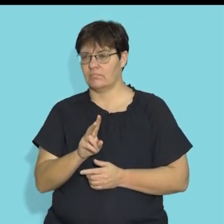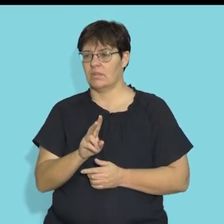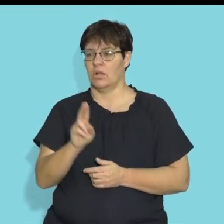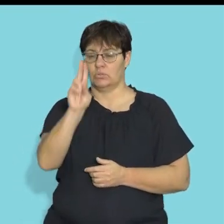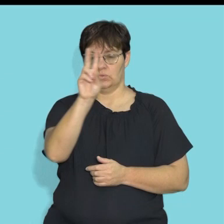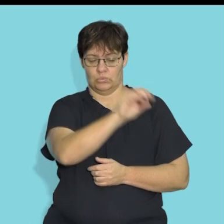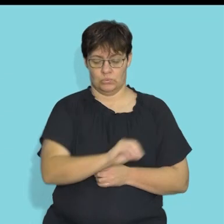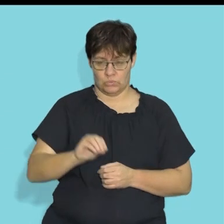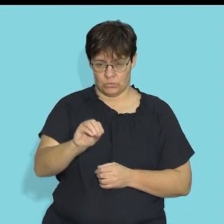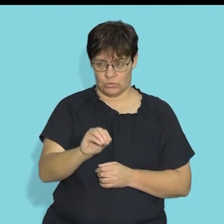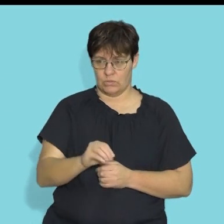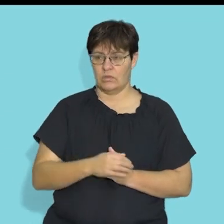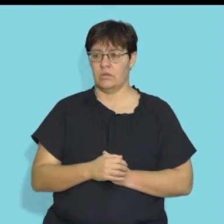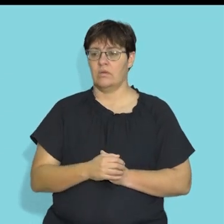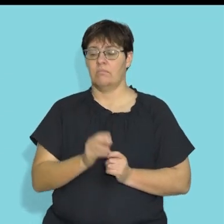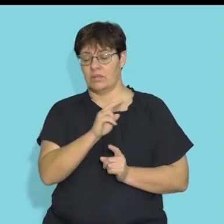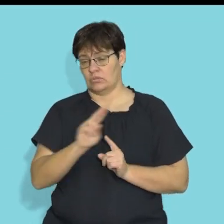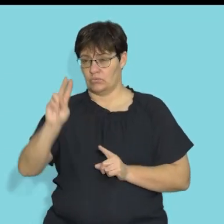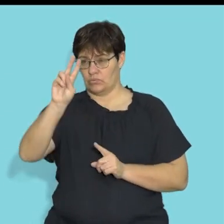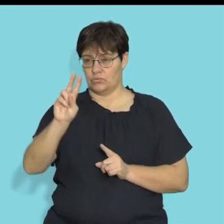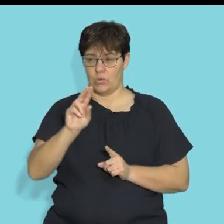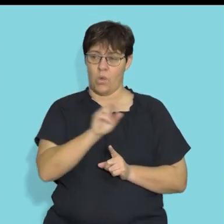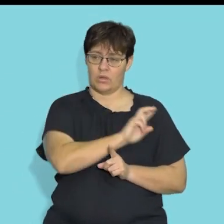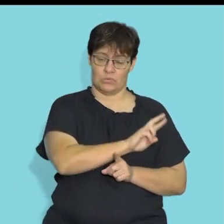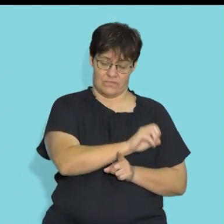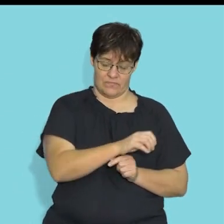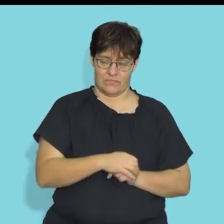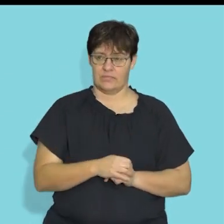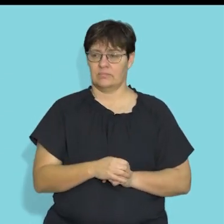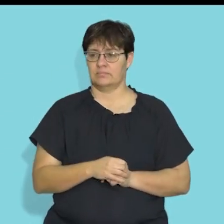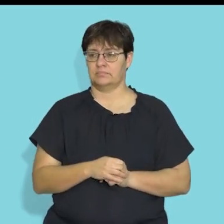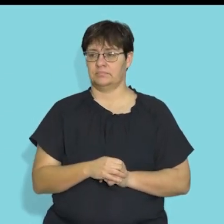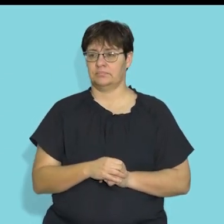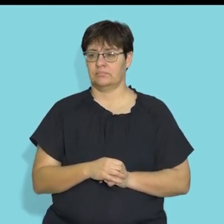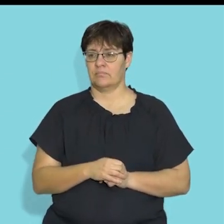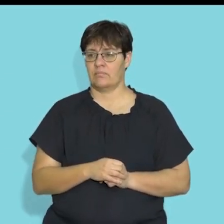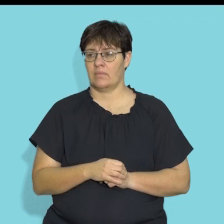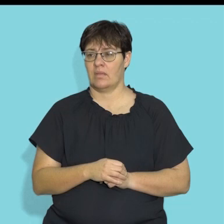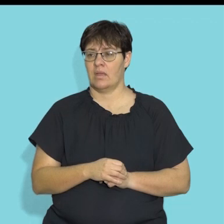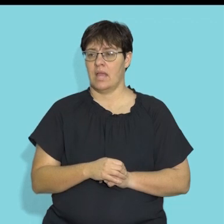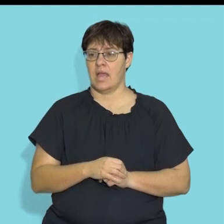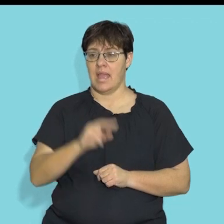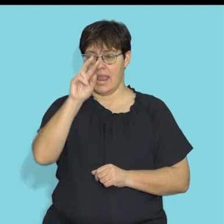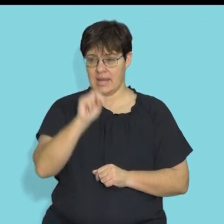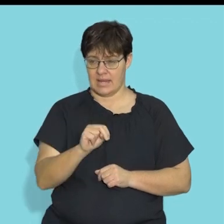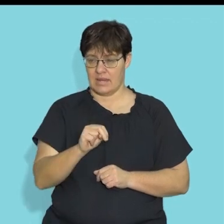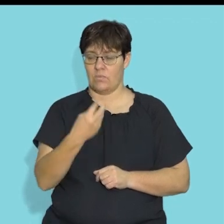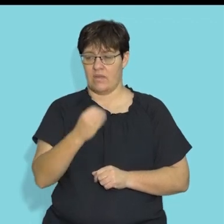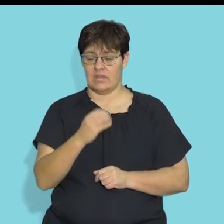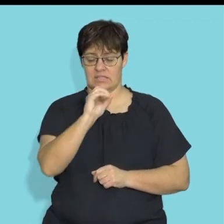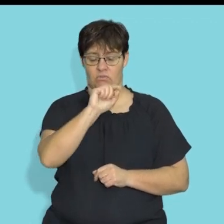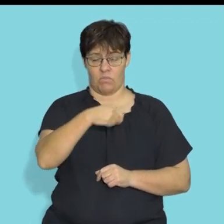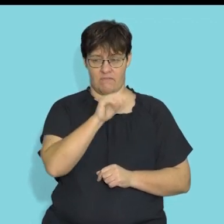substitute the 2 there with the exponent 2. Then for nitrogen, we